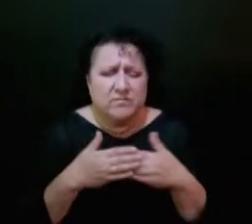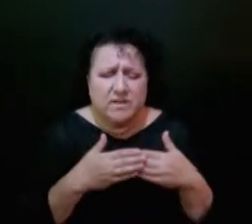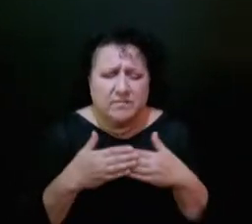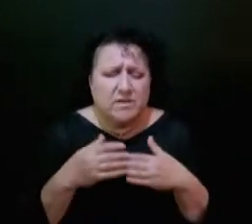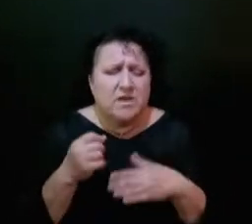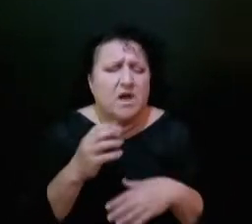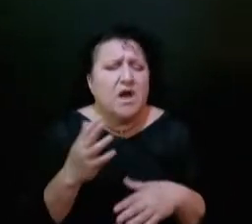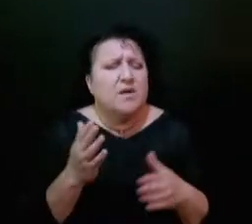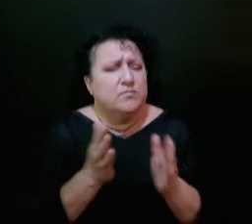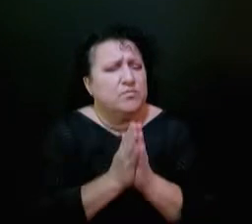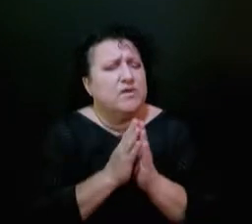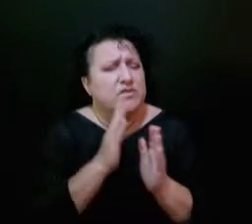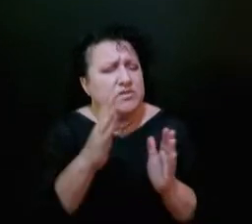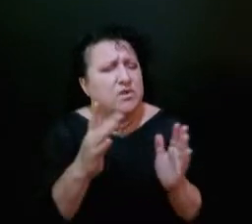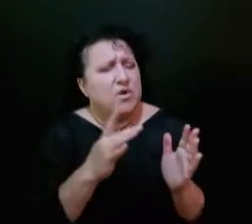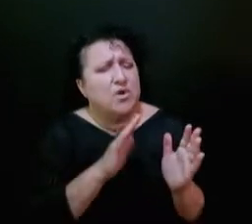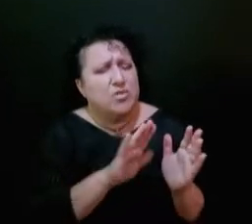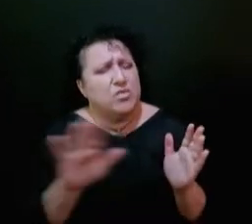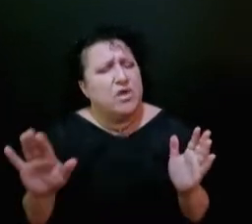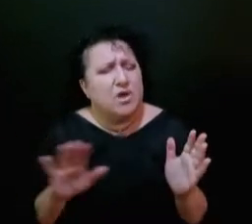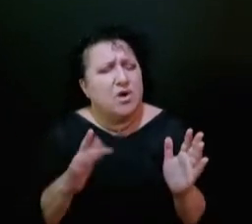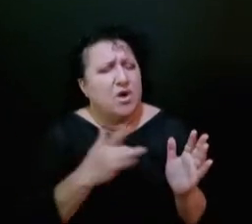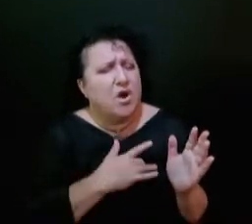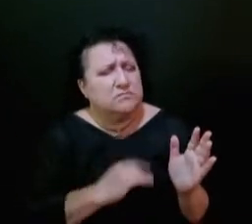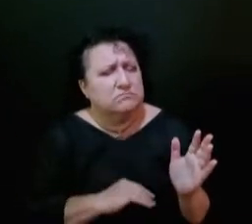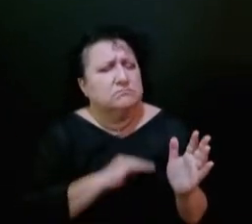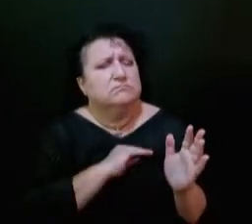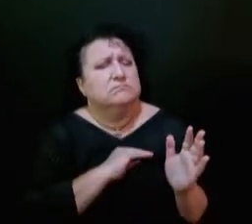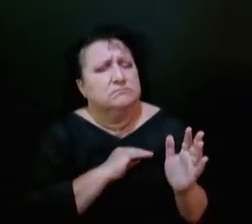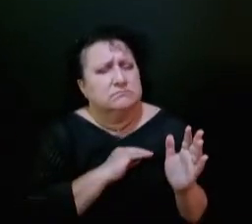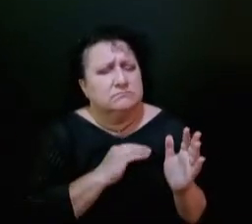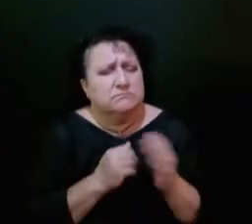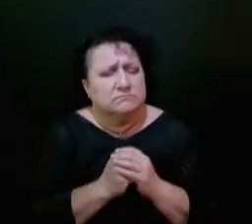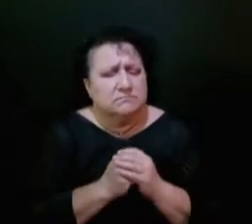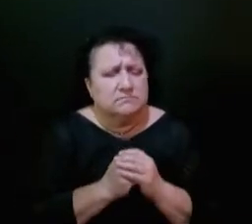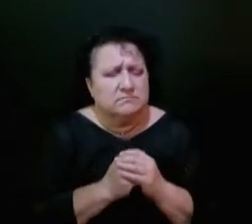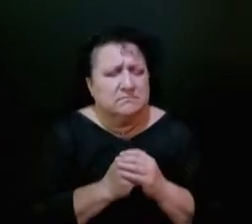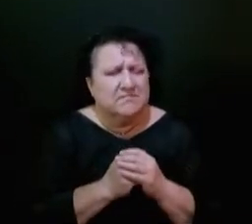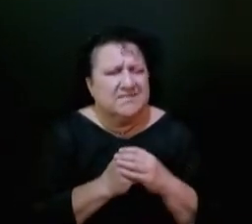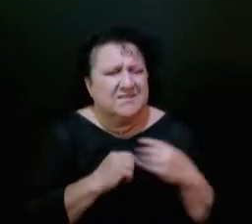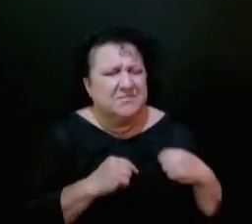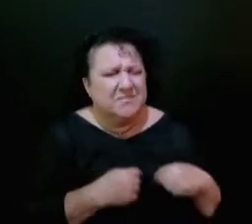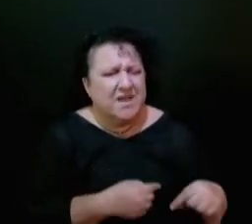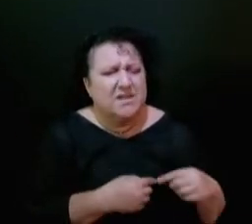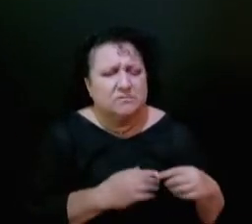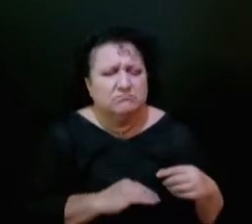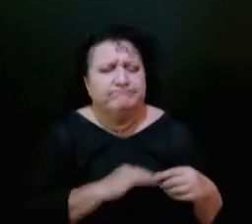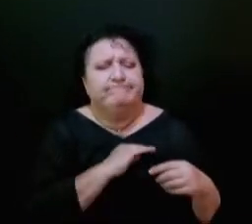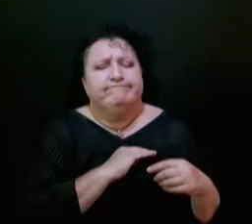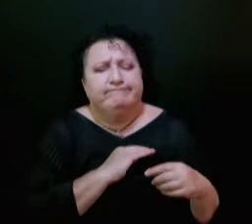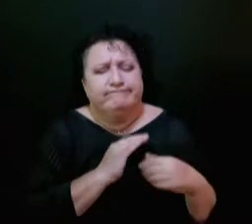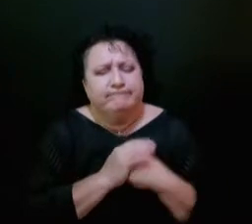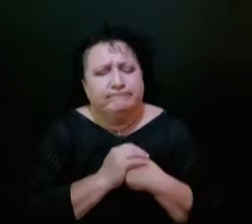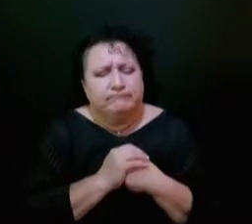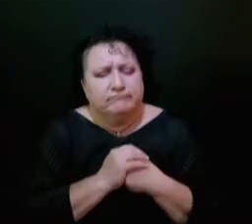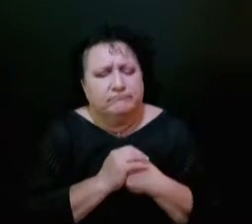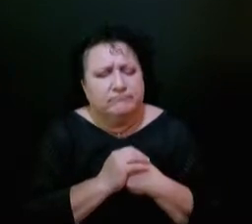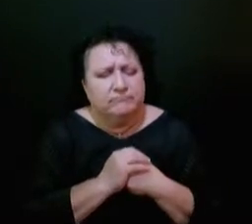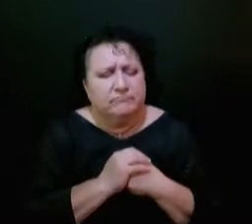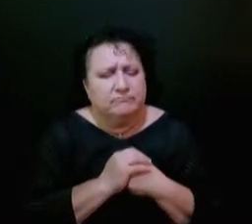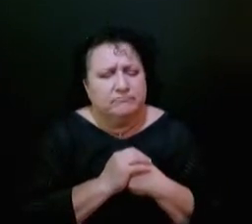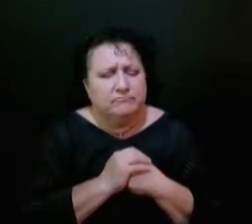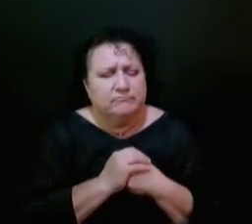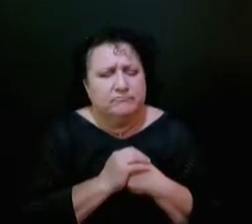fill their hearts and that you would fill the empty spaces and that you would bring them peace, remind them that they're not alone and that you have